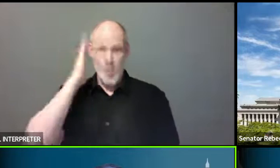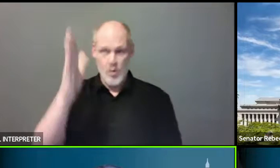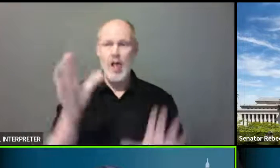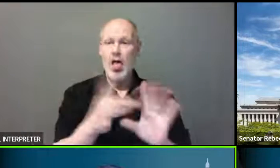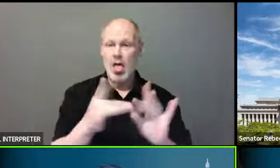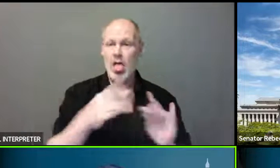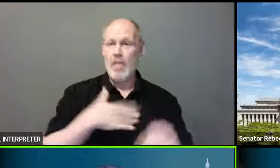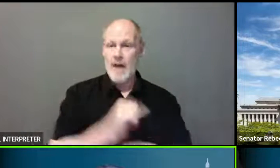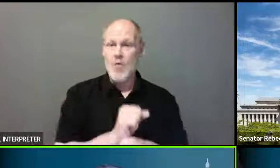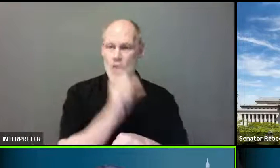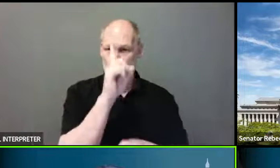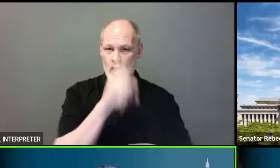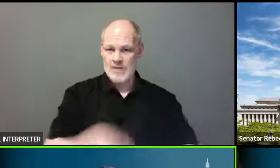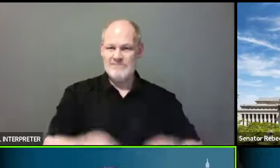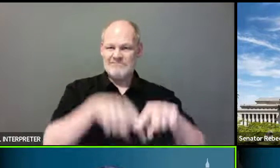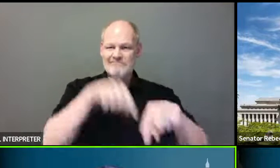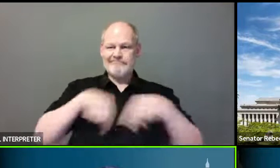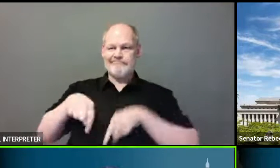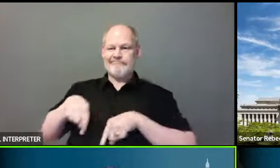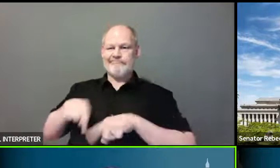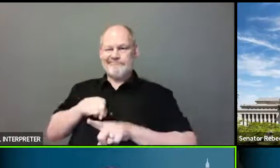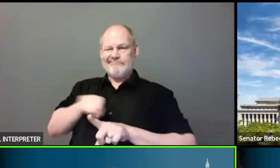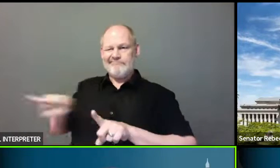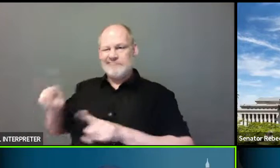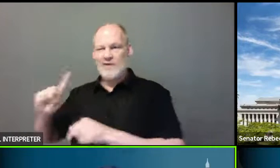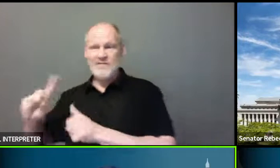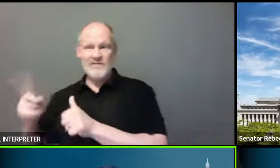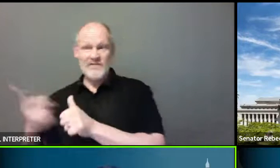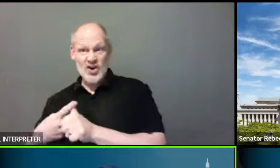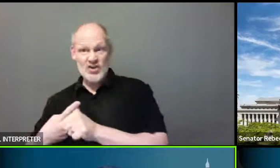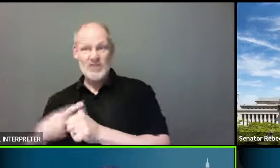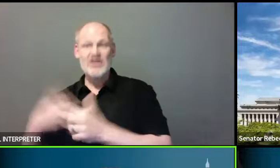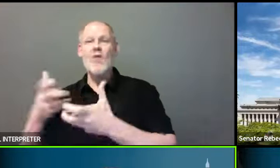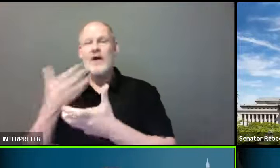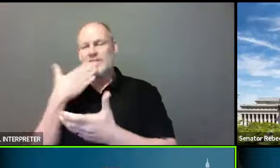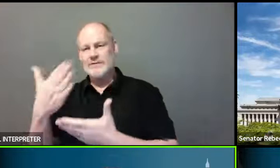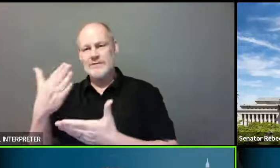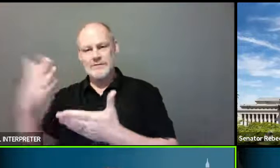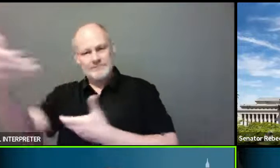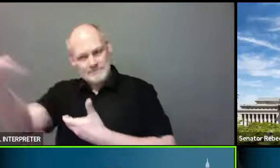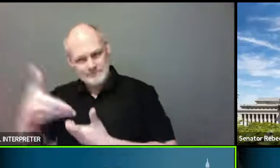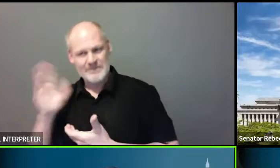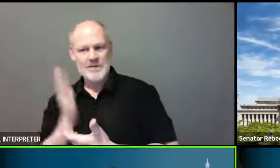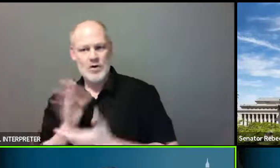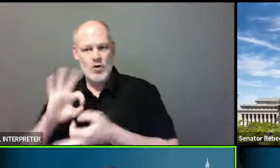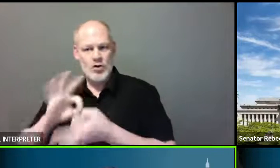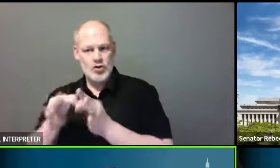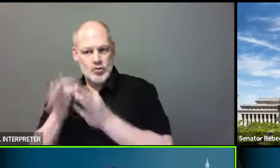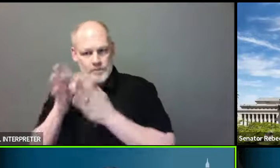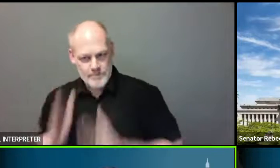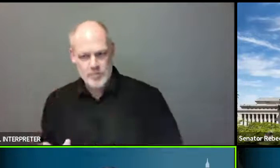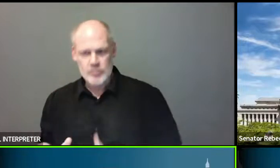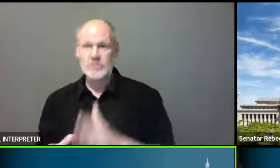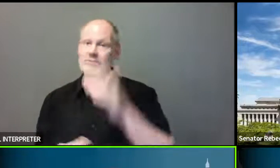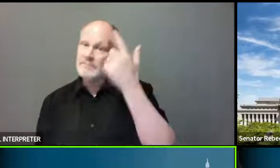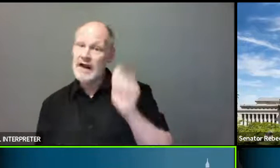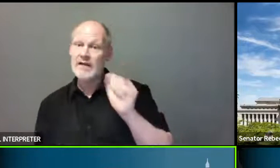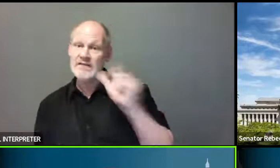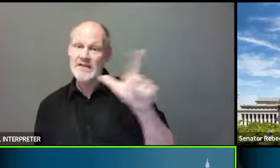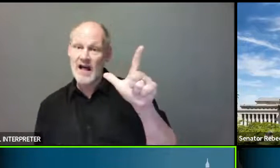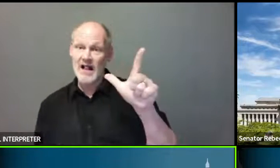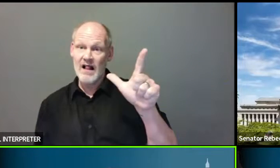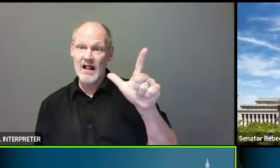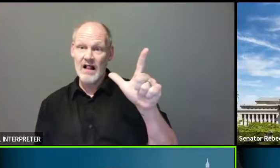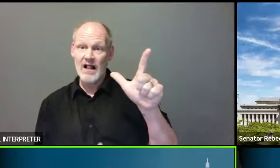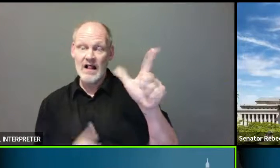I especially want to welcome our interpreters, both our ASL interpreters, as